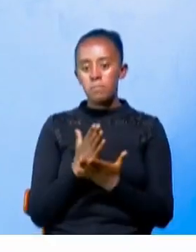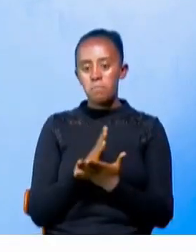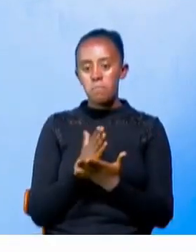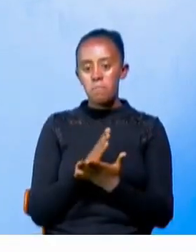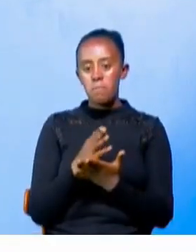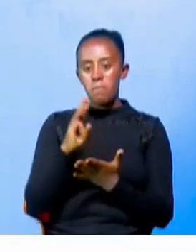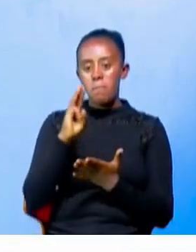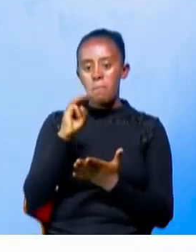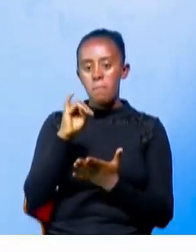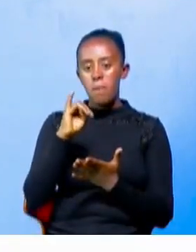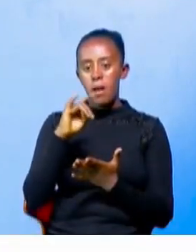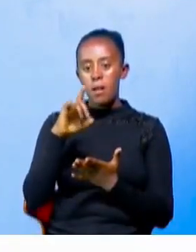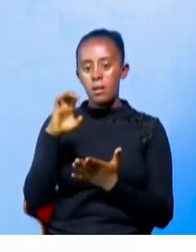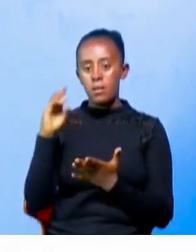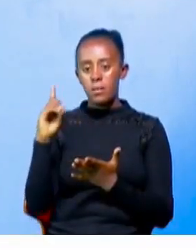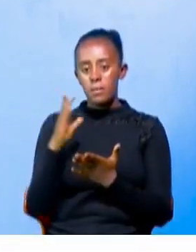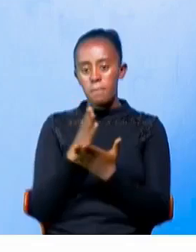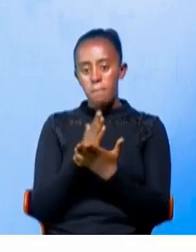The mild, right.